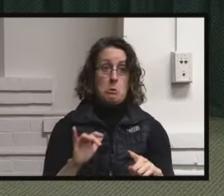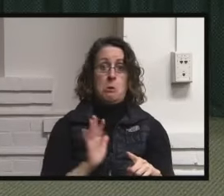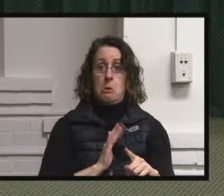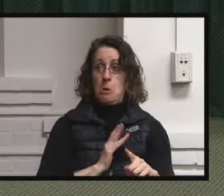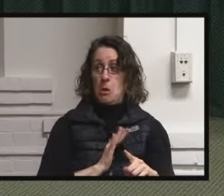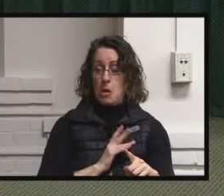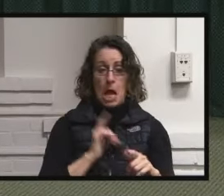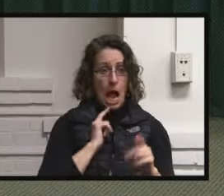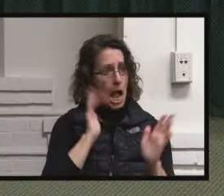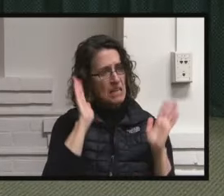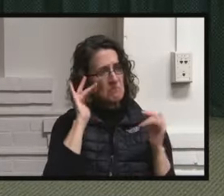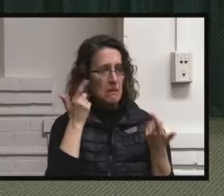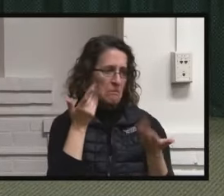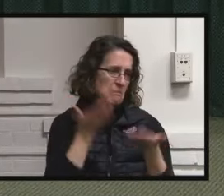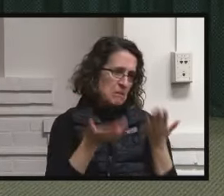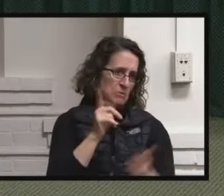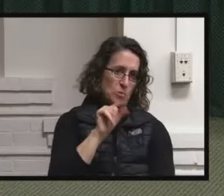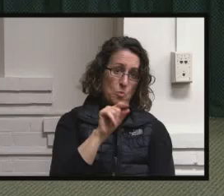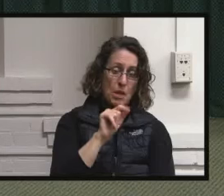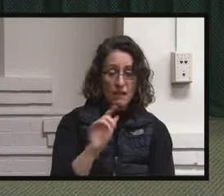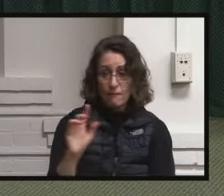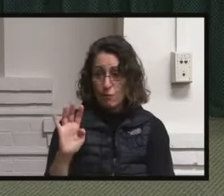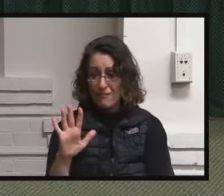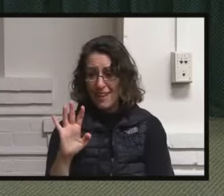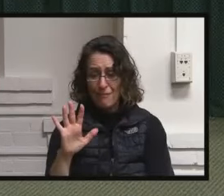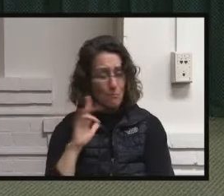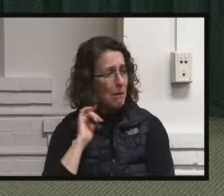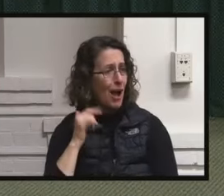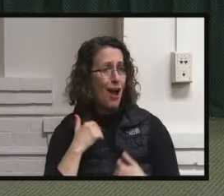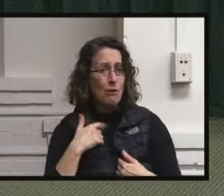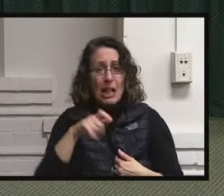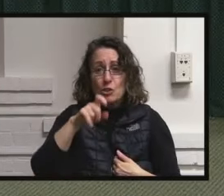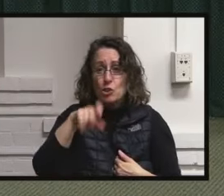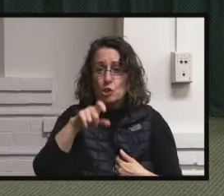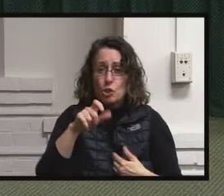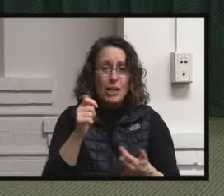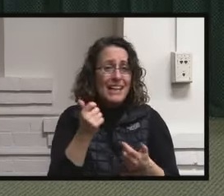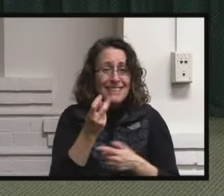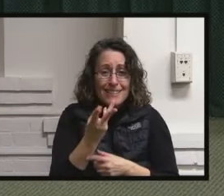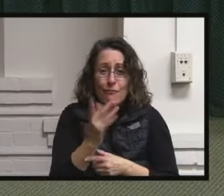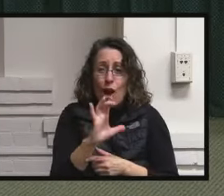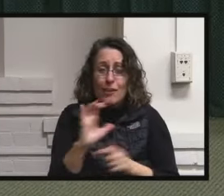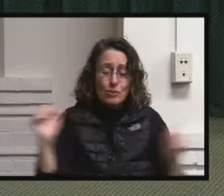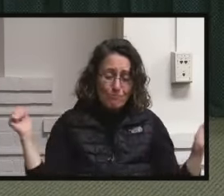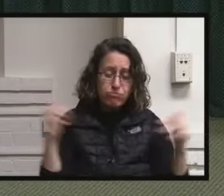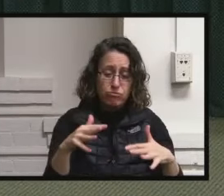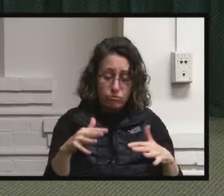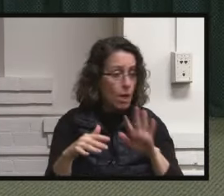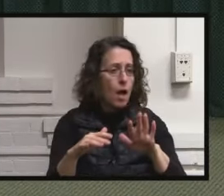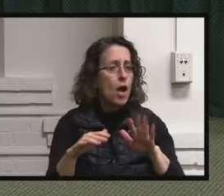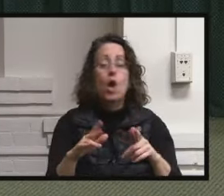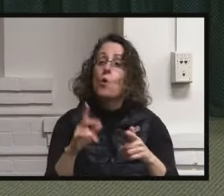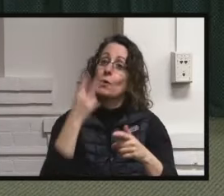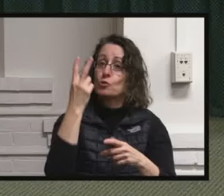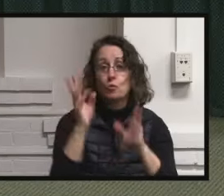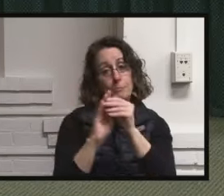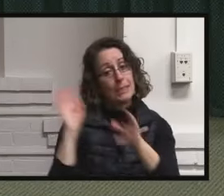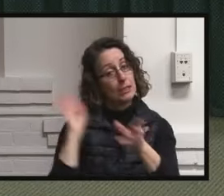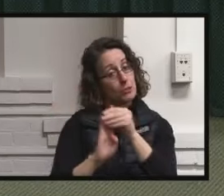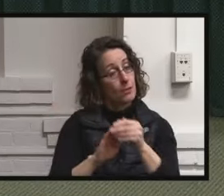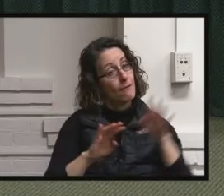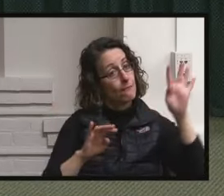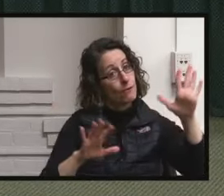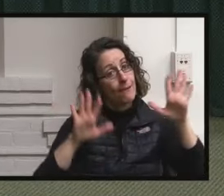expected only 20. But there should be hundreds of people. Well, we're at almost at 100 after two meetings. It's 245s. Yeah, 245s.